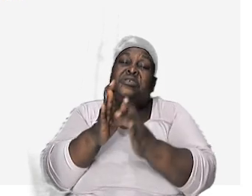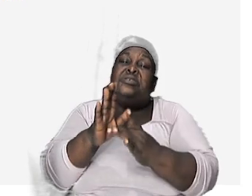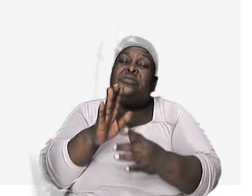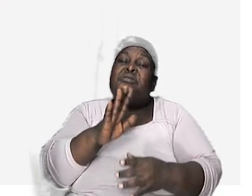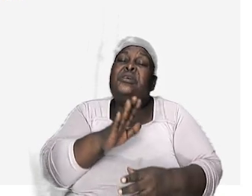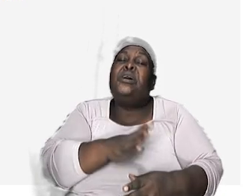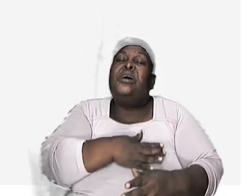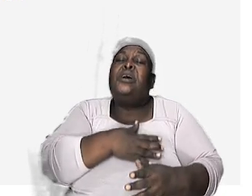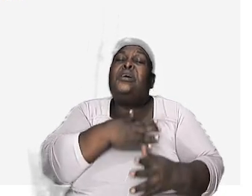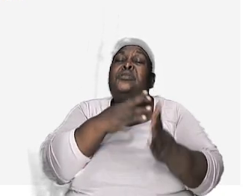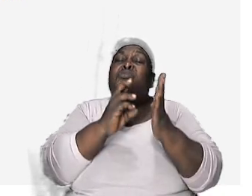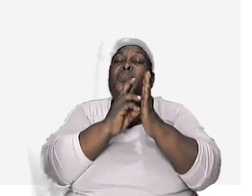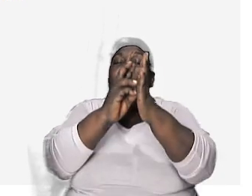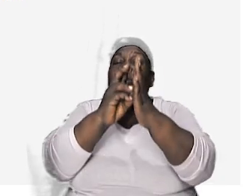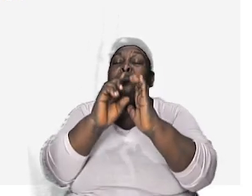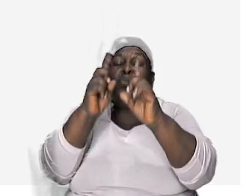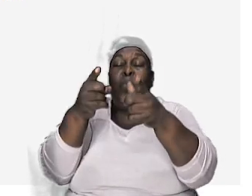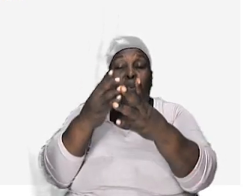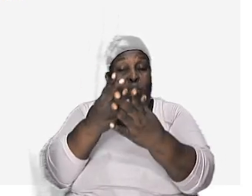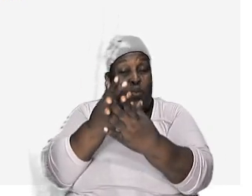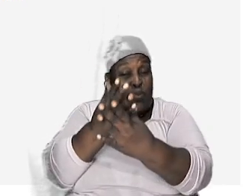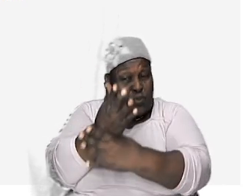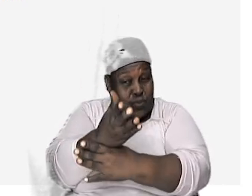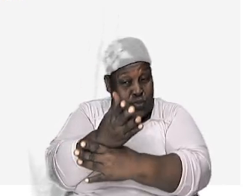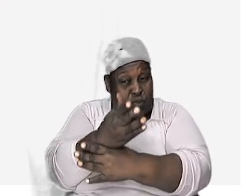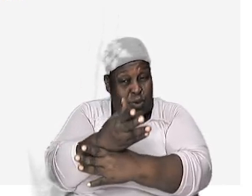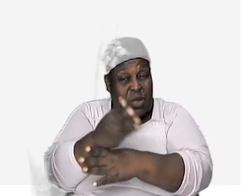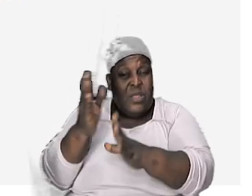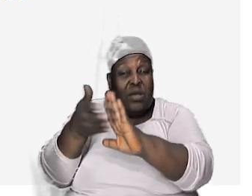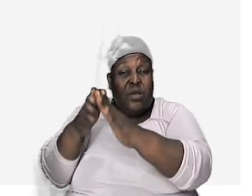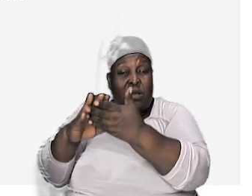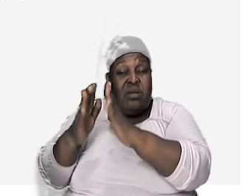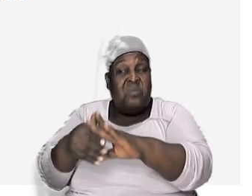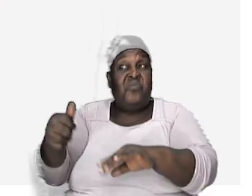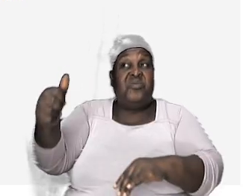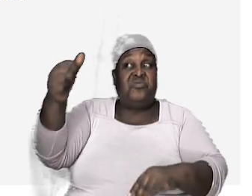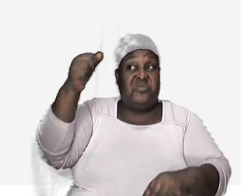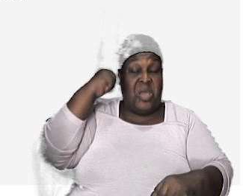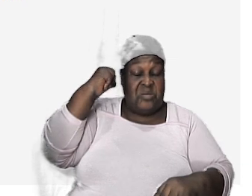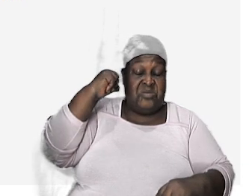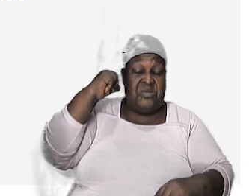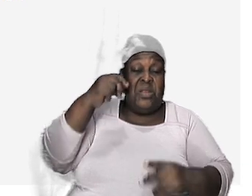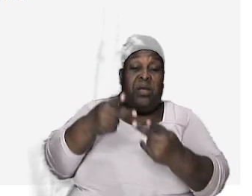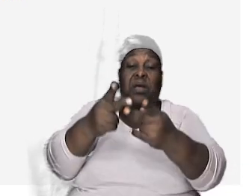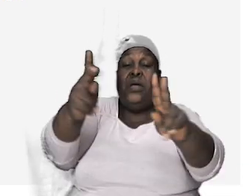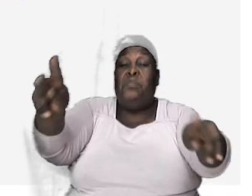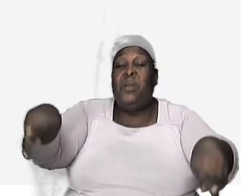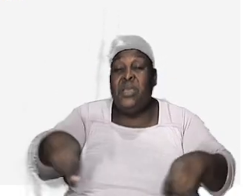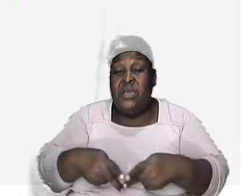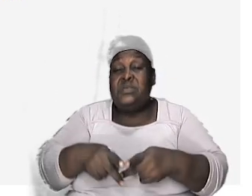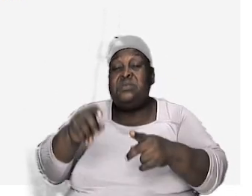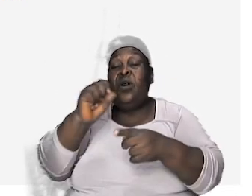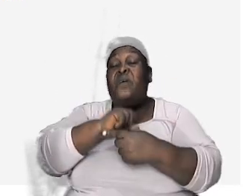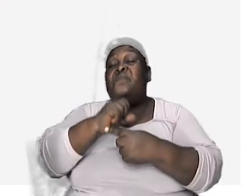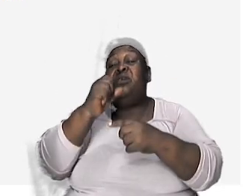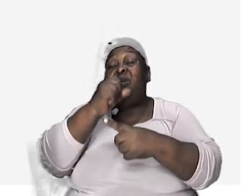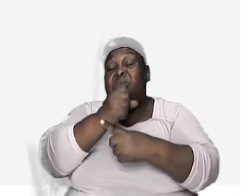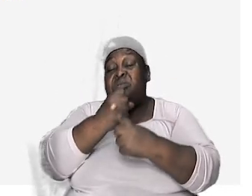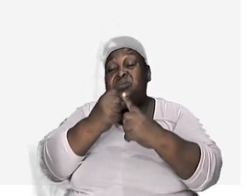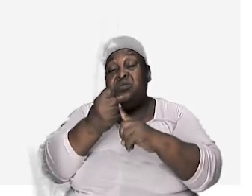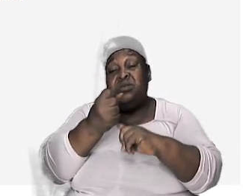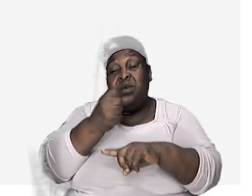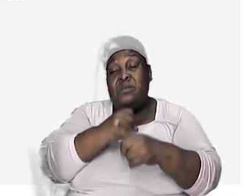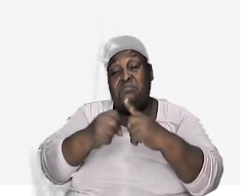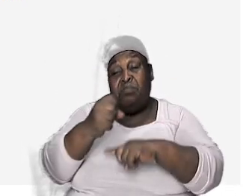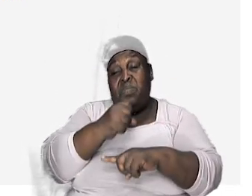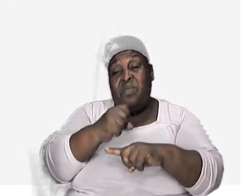go through Samaria, the rejected place of the Jews, the rejected place of society at that time, to find this